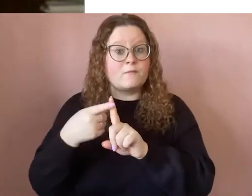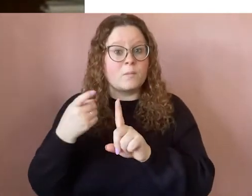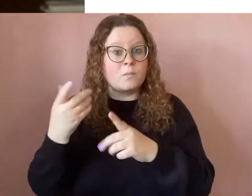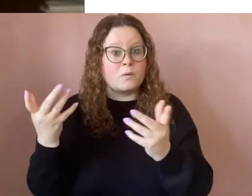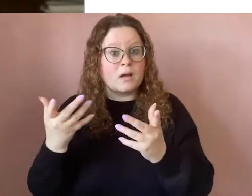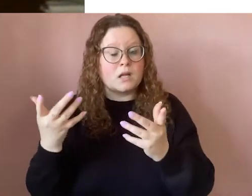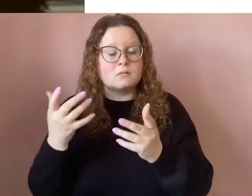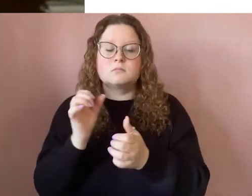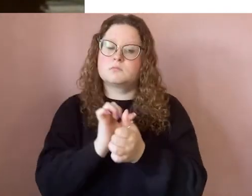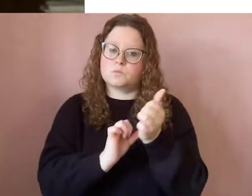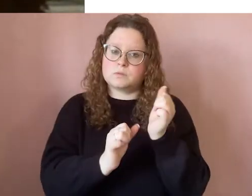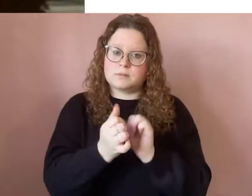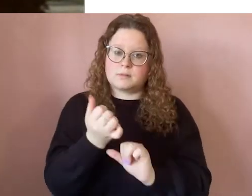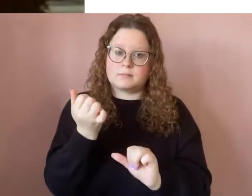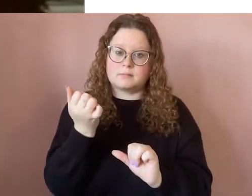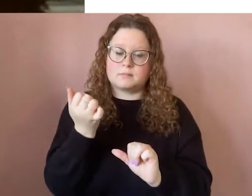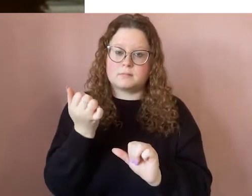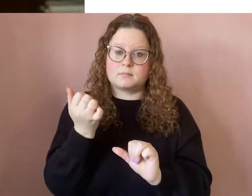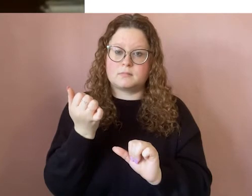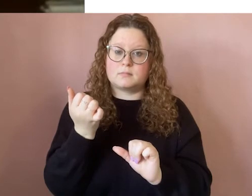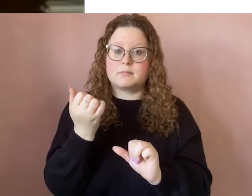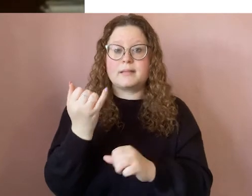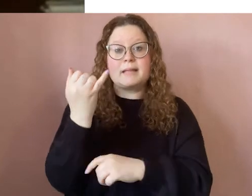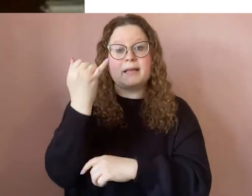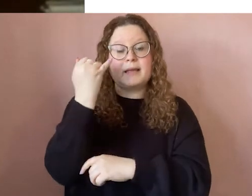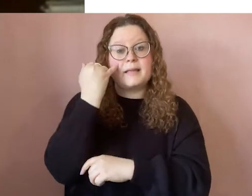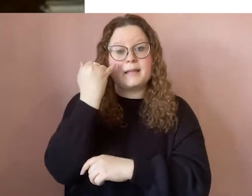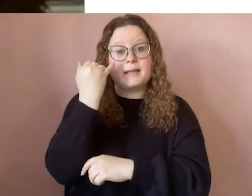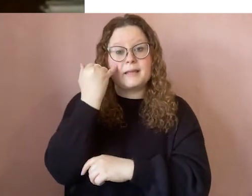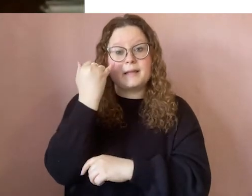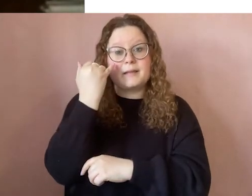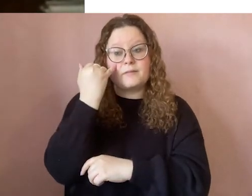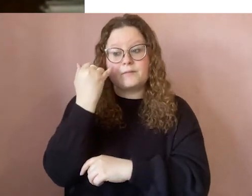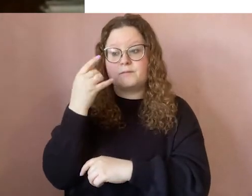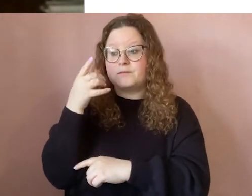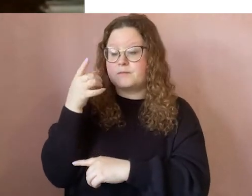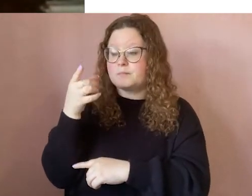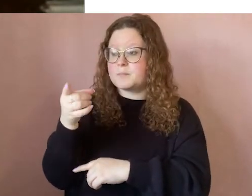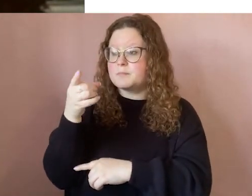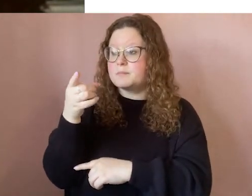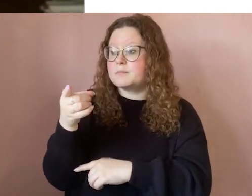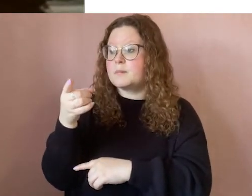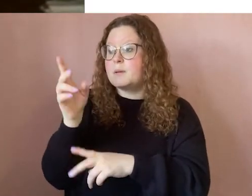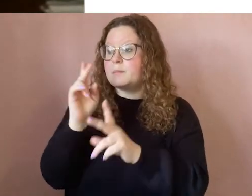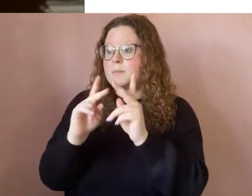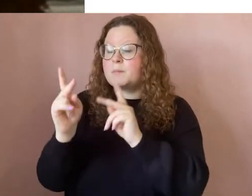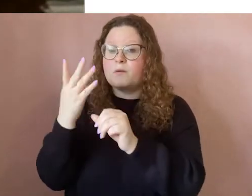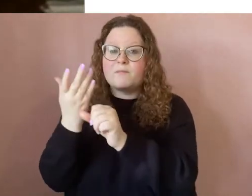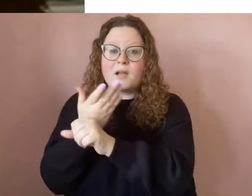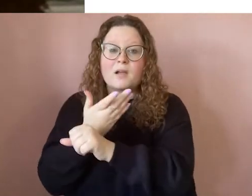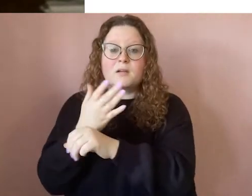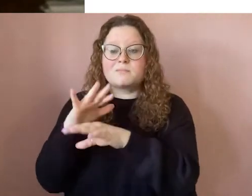Unemployment goes up 1%, suicide takes a life.